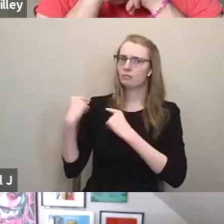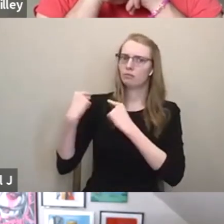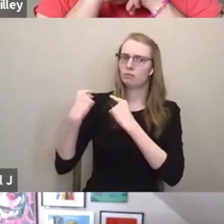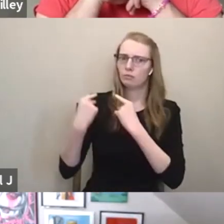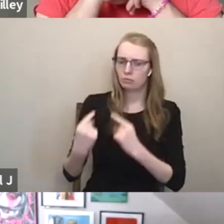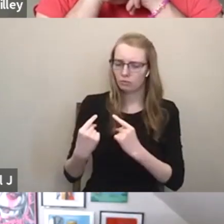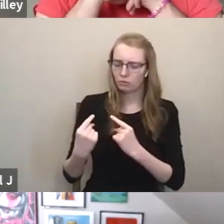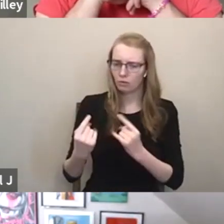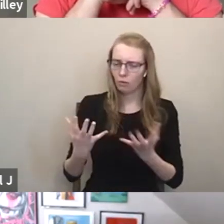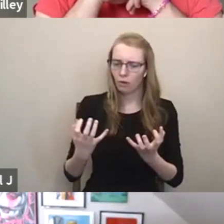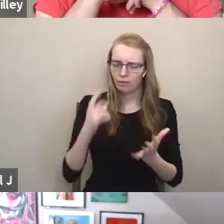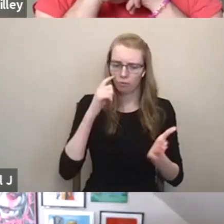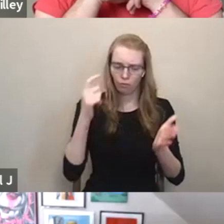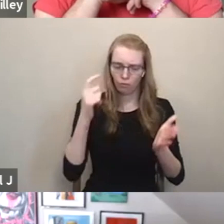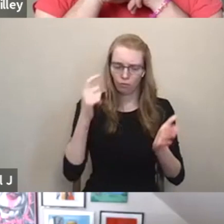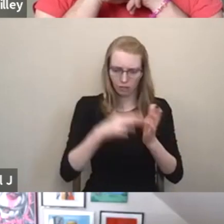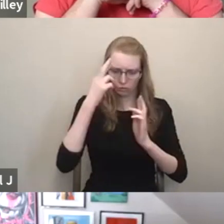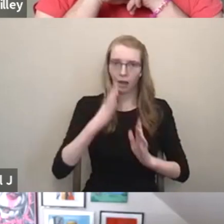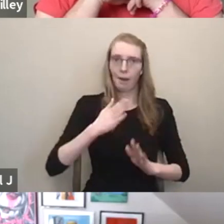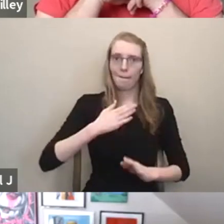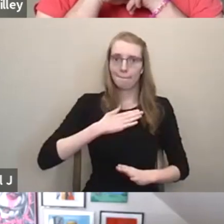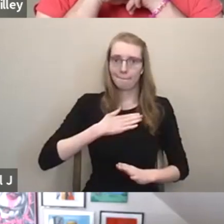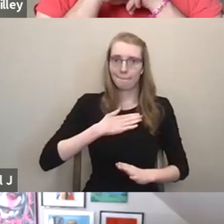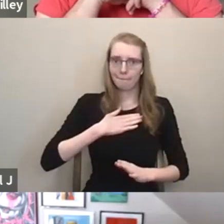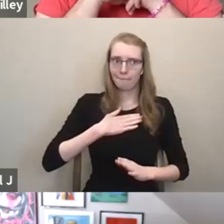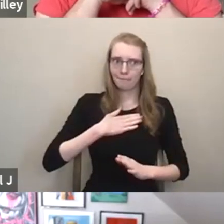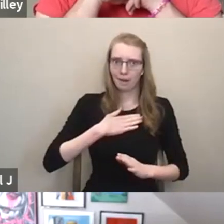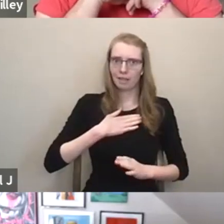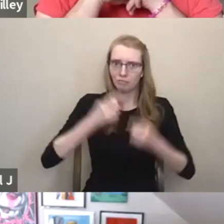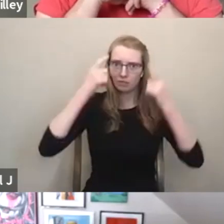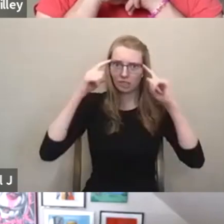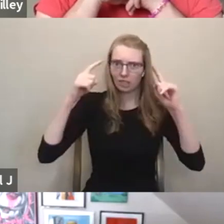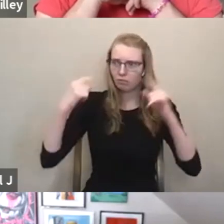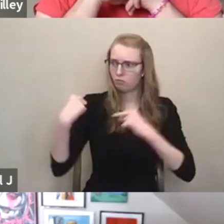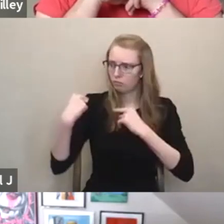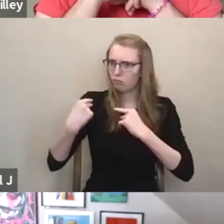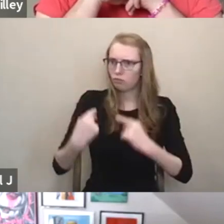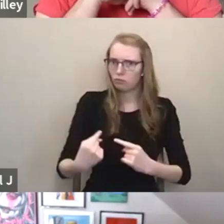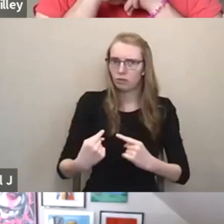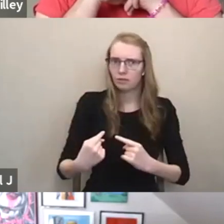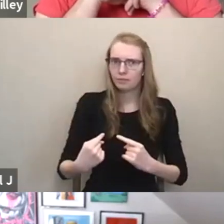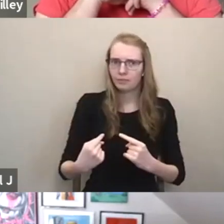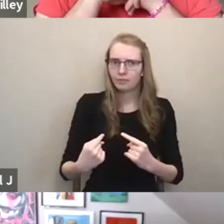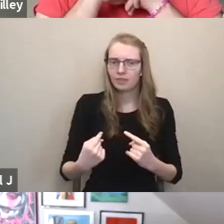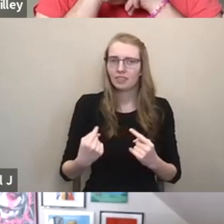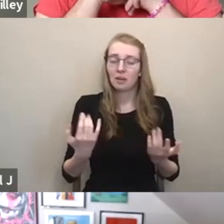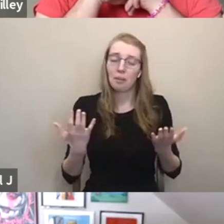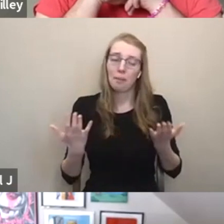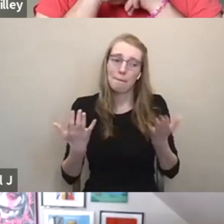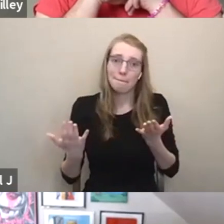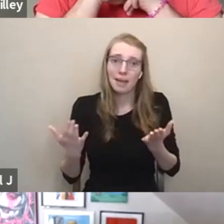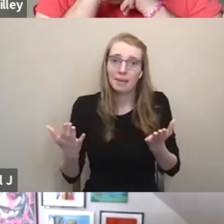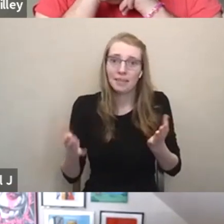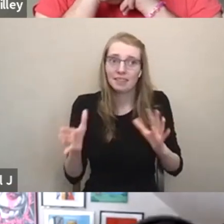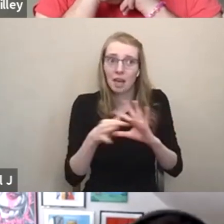own accomplishments. So I've been ruminating a lot on this because this will sound a bit wild, but there are